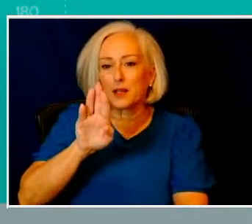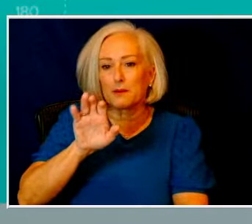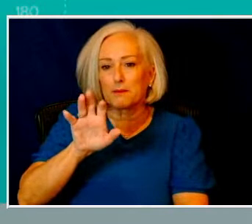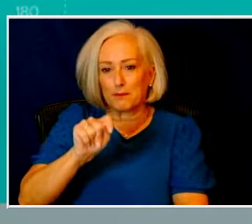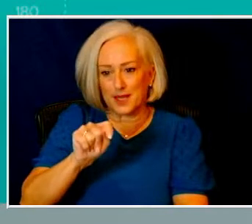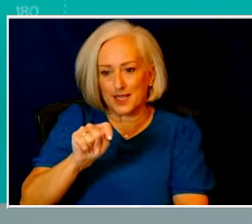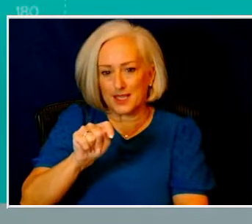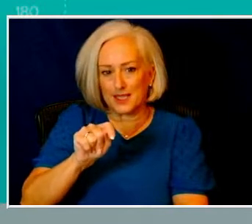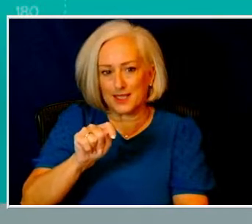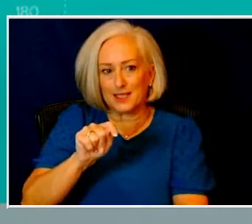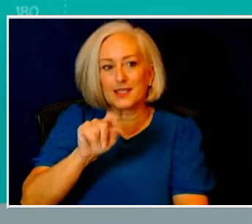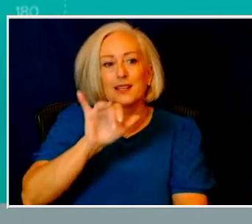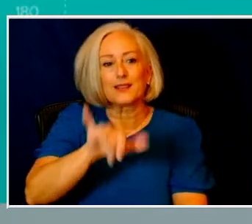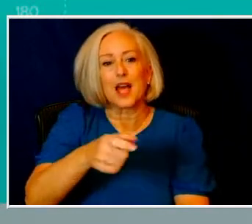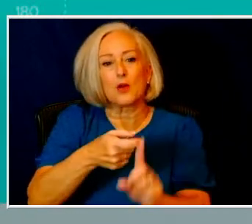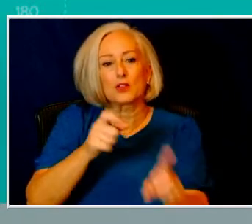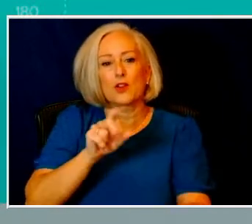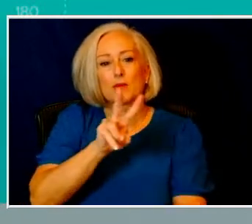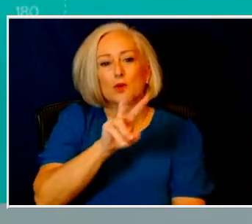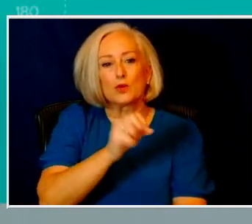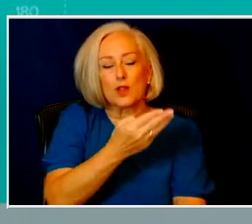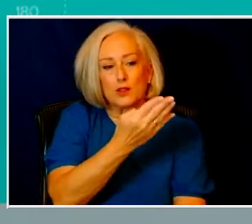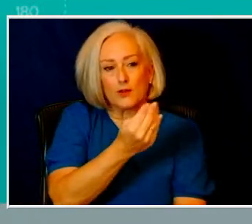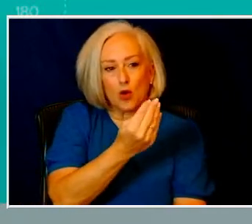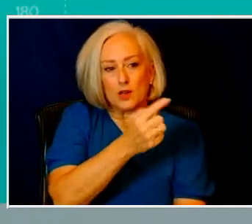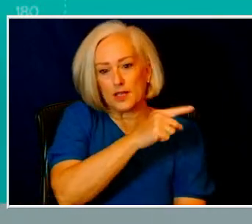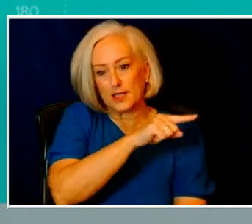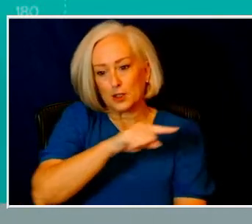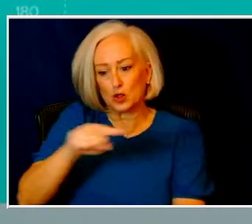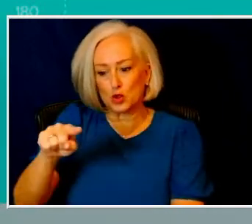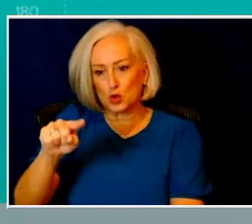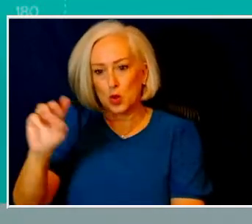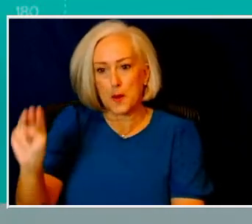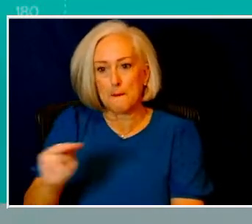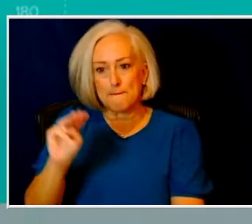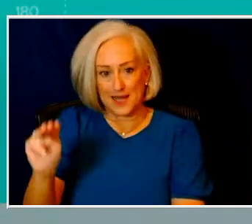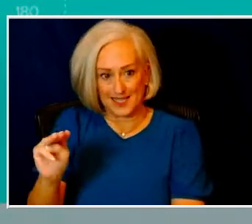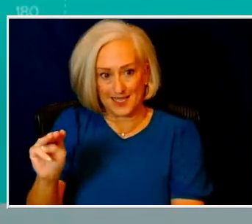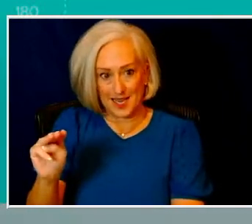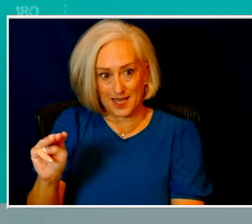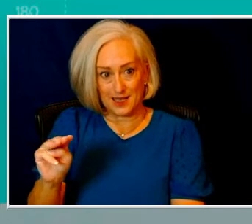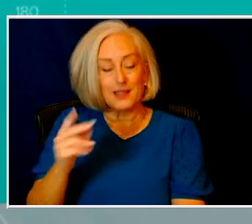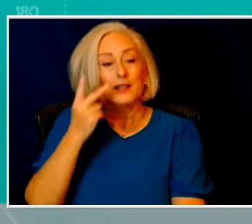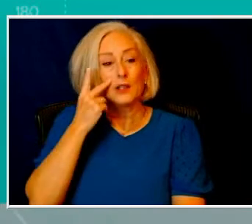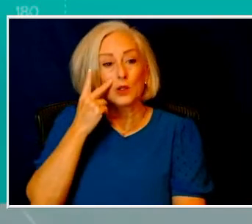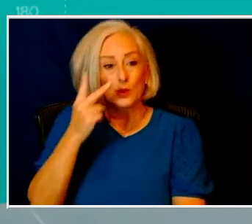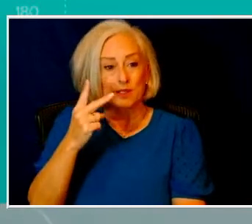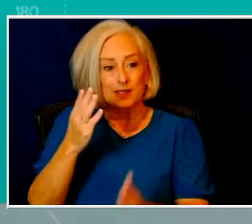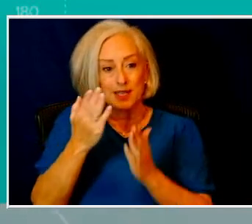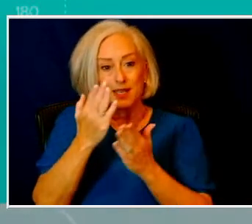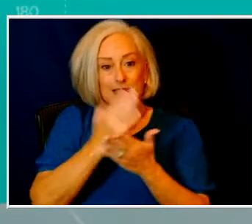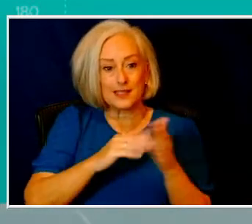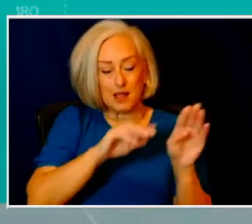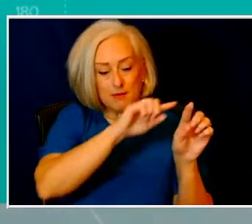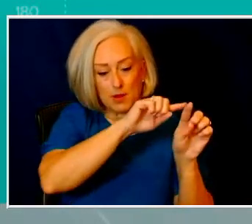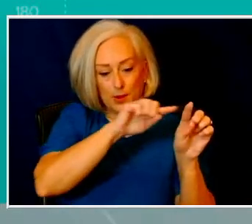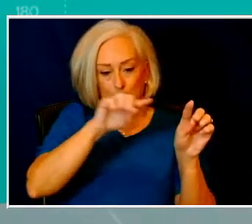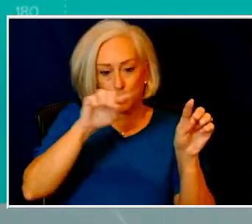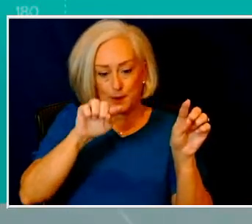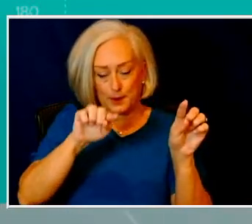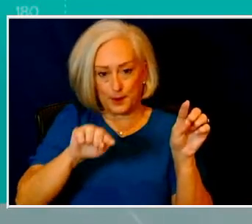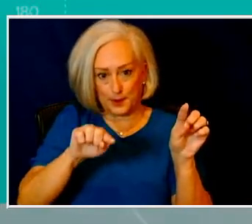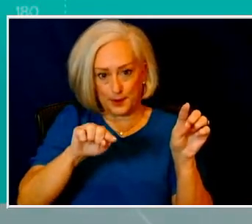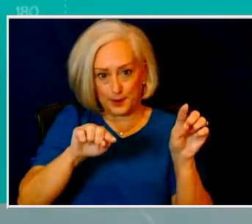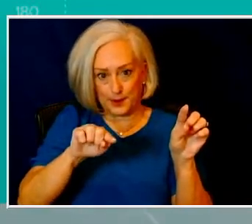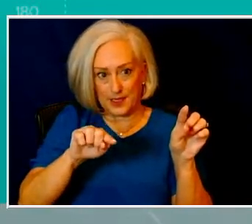took from 2014 to Monday, and the dips do show, and there isn't a grid that on the left-hand side.